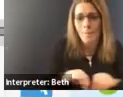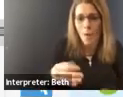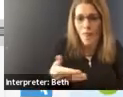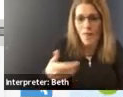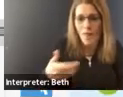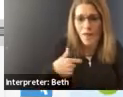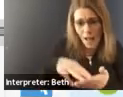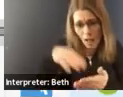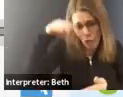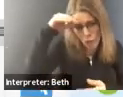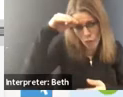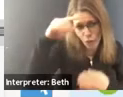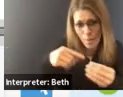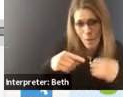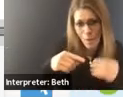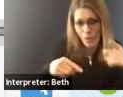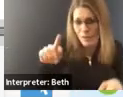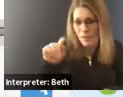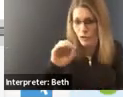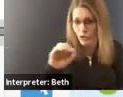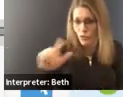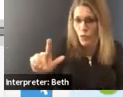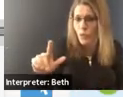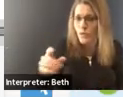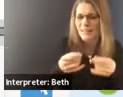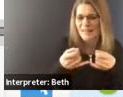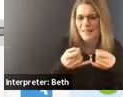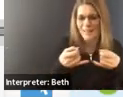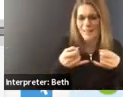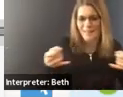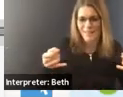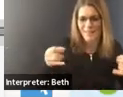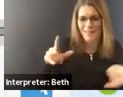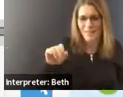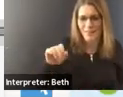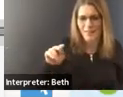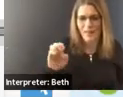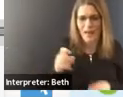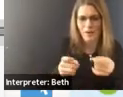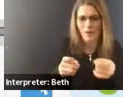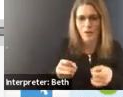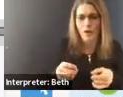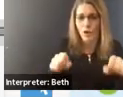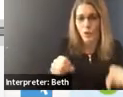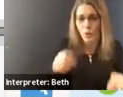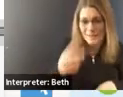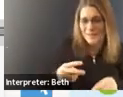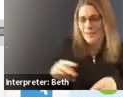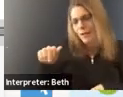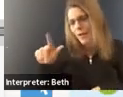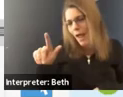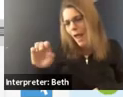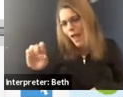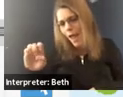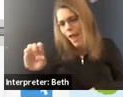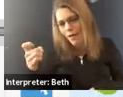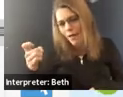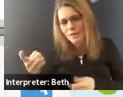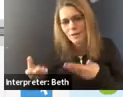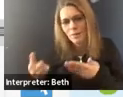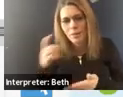and controlling these lines. You could see right here, and Alex probably sees it, I've got this lovely T shape